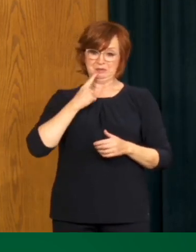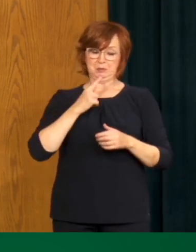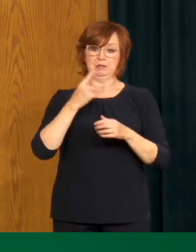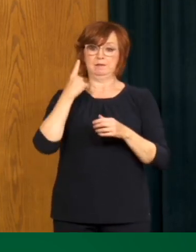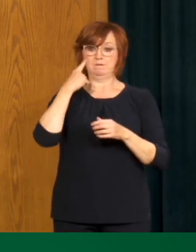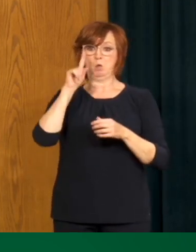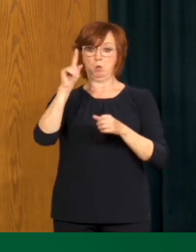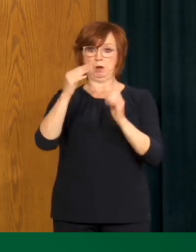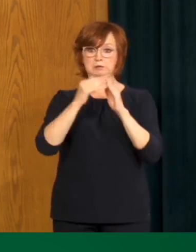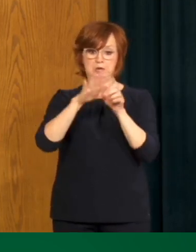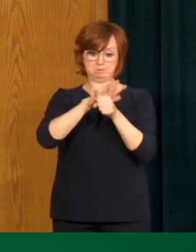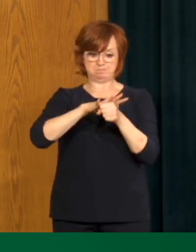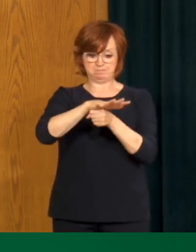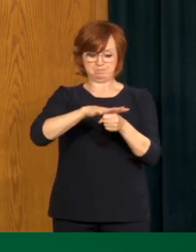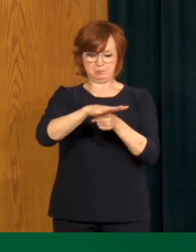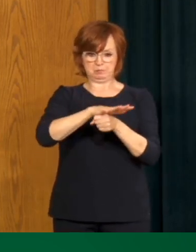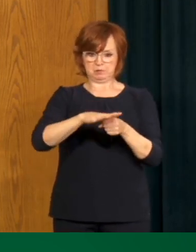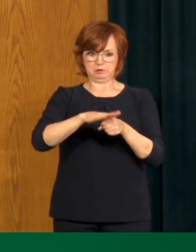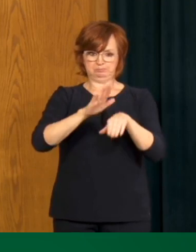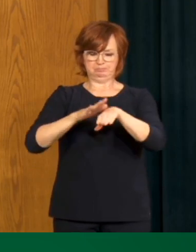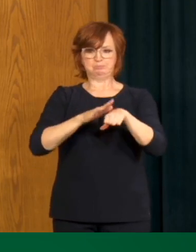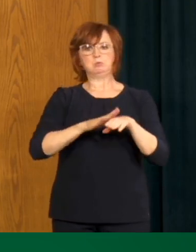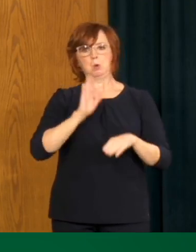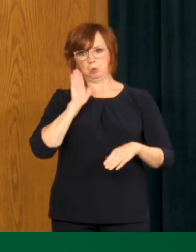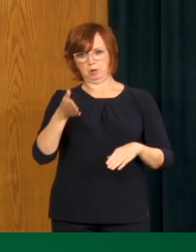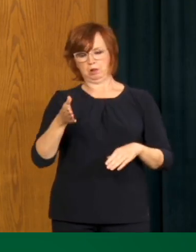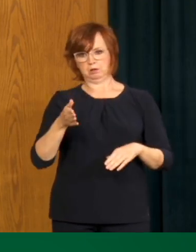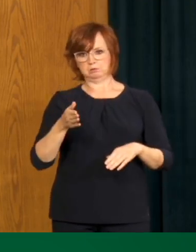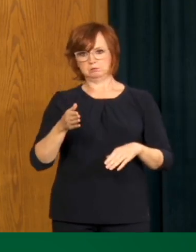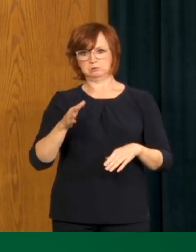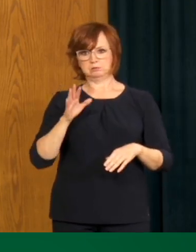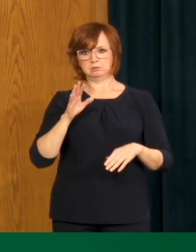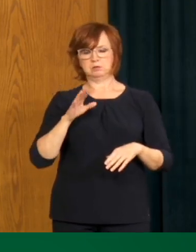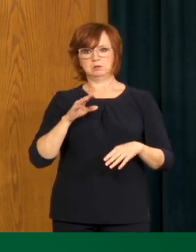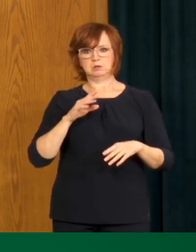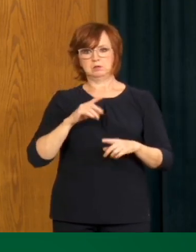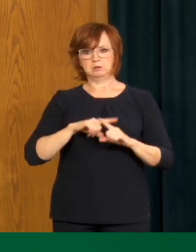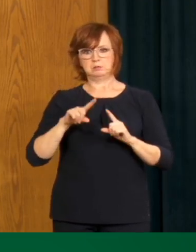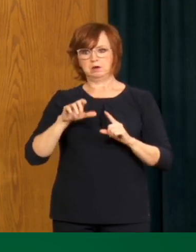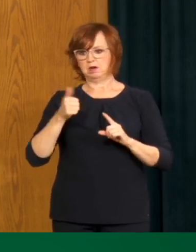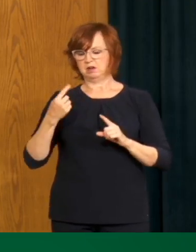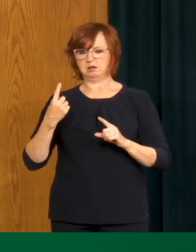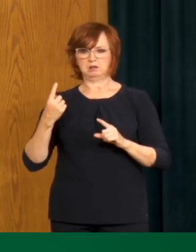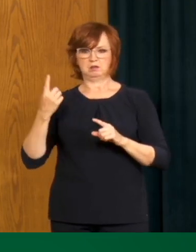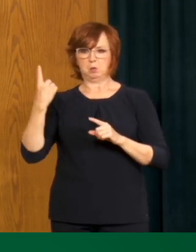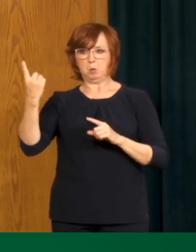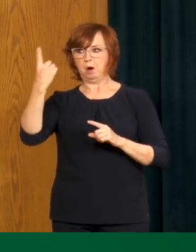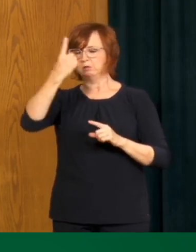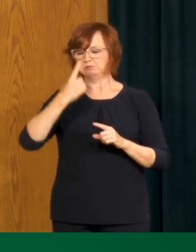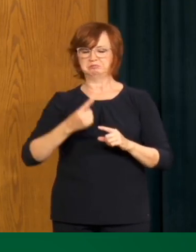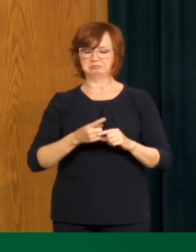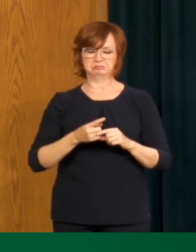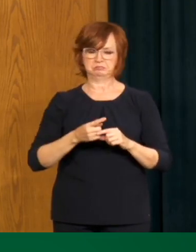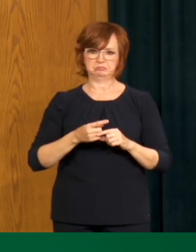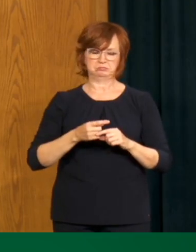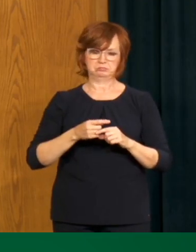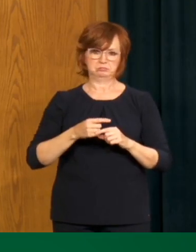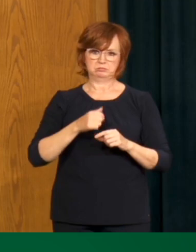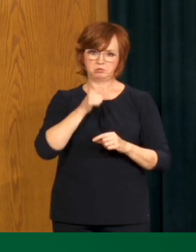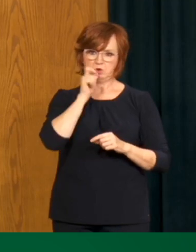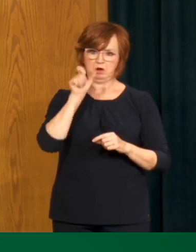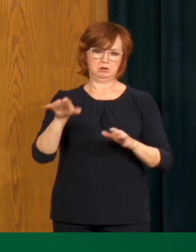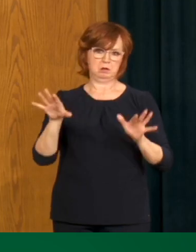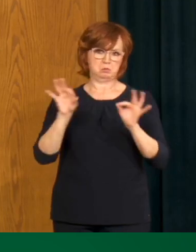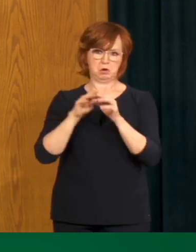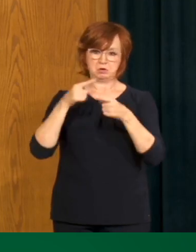clusters when it's beneficial for people to know, because it may impact them because they may have been to that event, or it may impact them because there may be